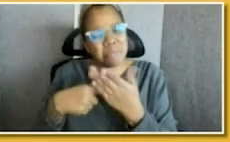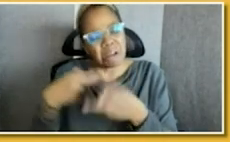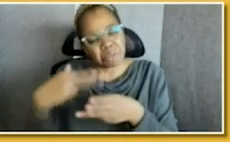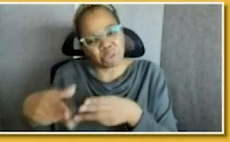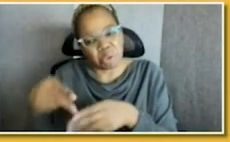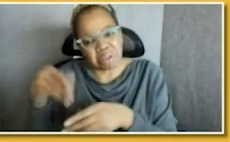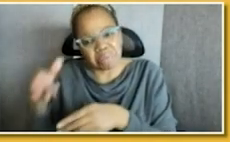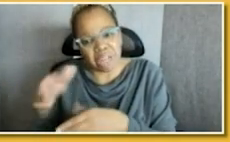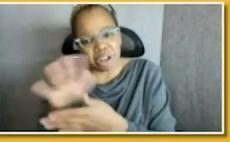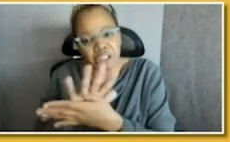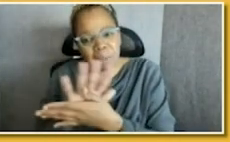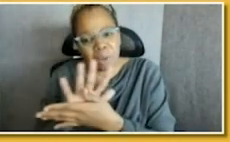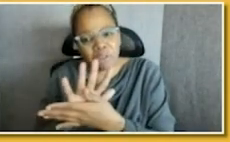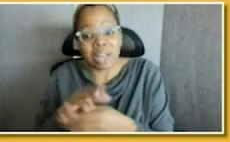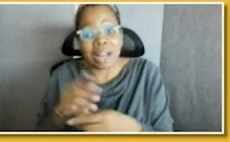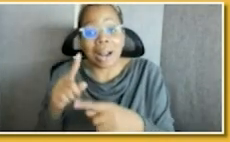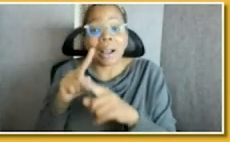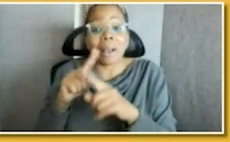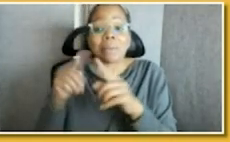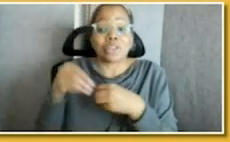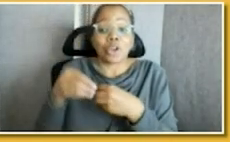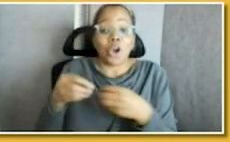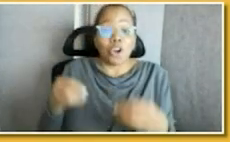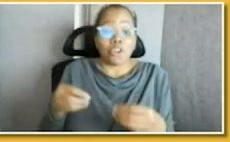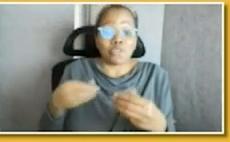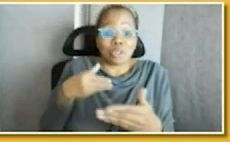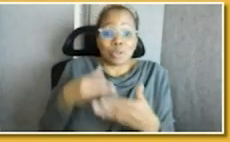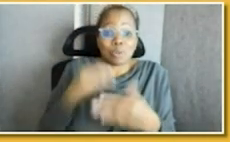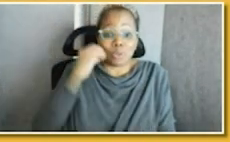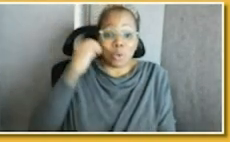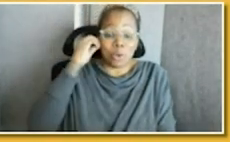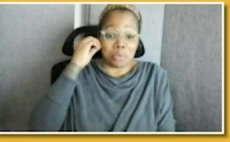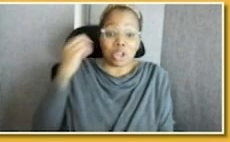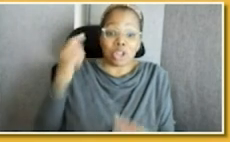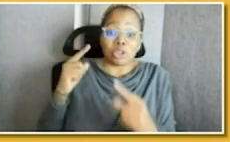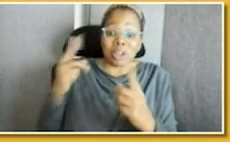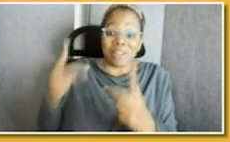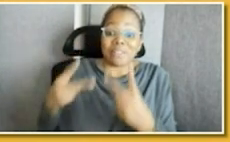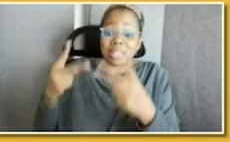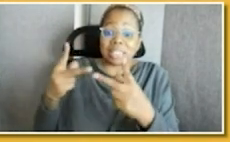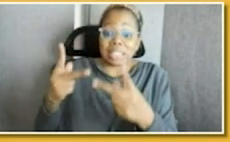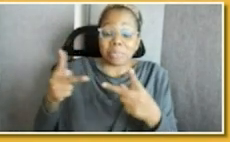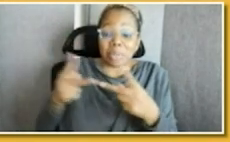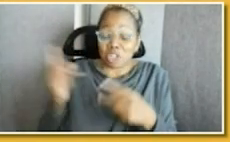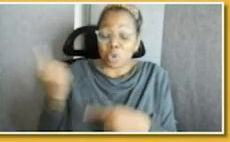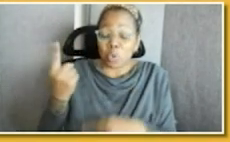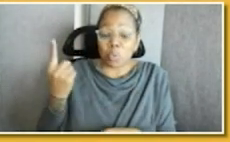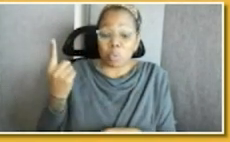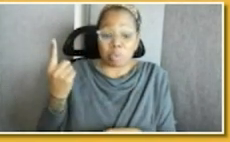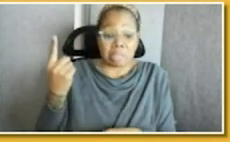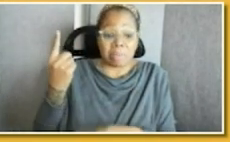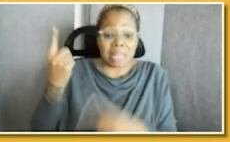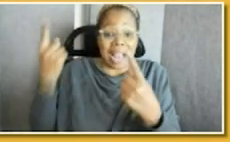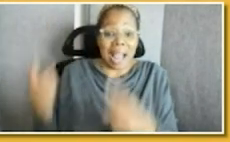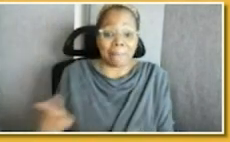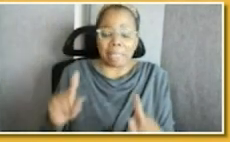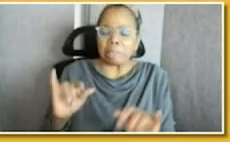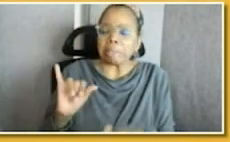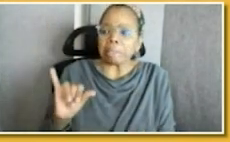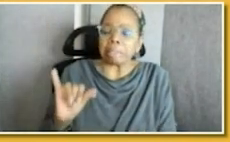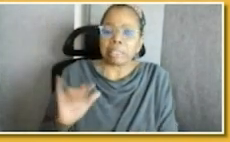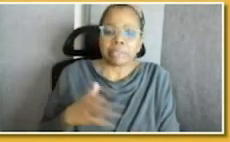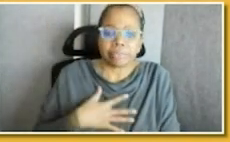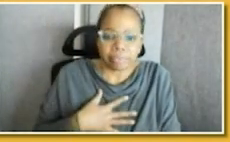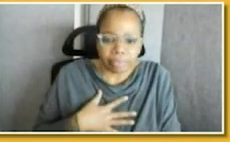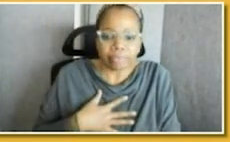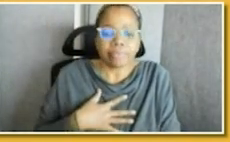close to home. You know, you could go visit a place where one of these incidents happened, and it really just kind of puts it into a, you know, a